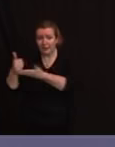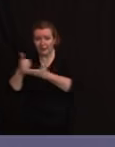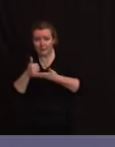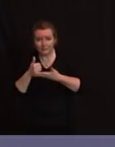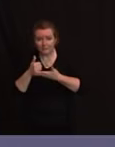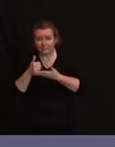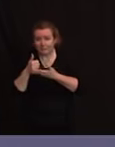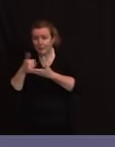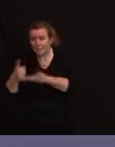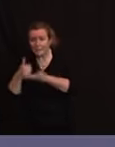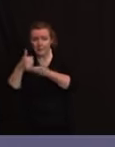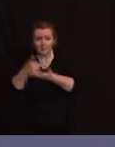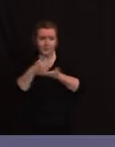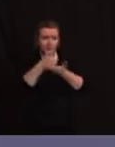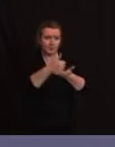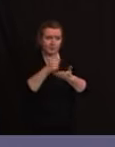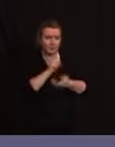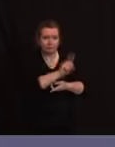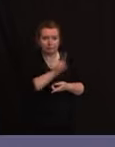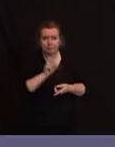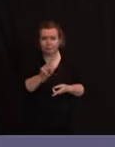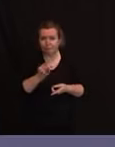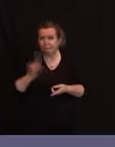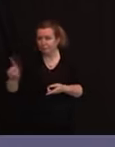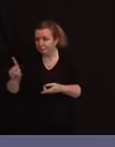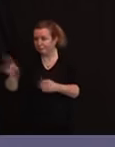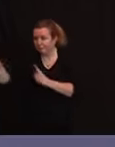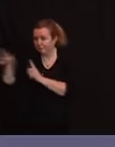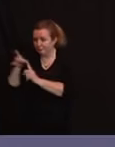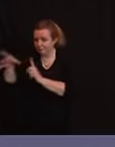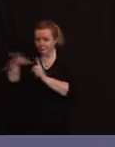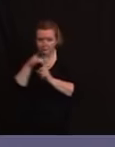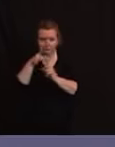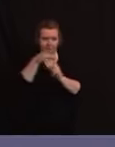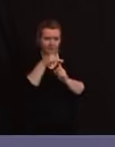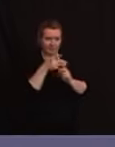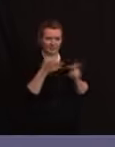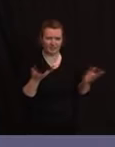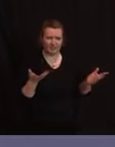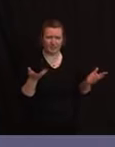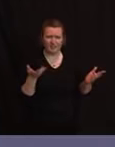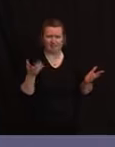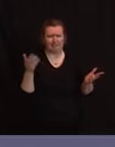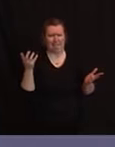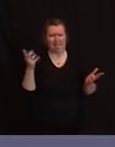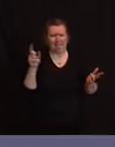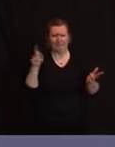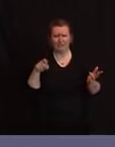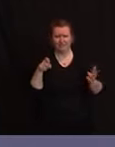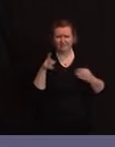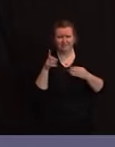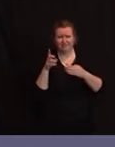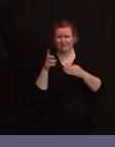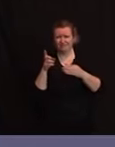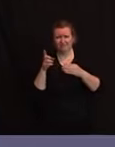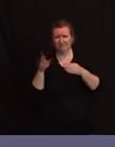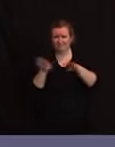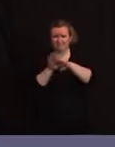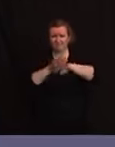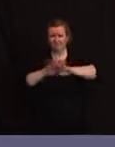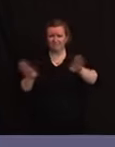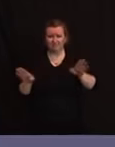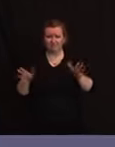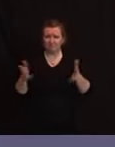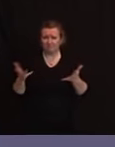virus, curious if these services, do you think, should be suspended? And maybe, Commissioner, can you just, I think you went back,